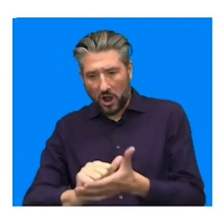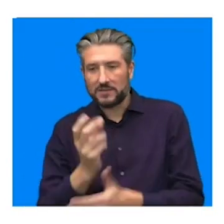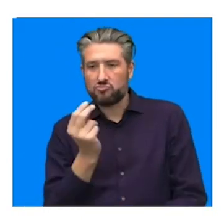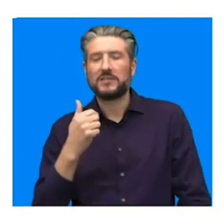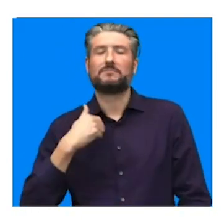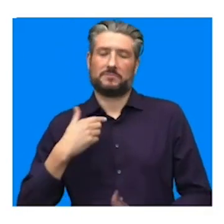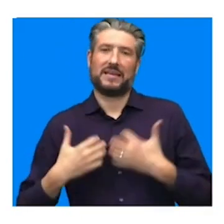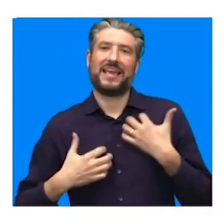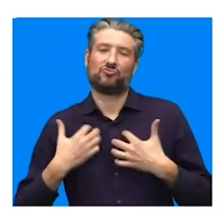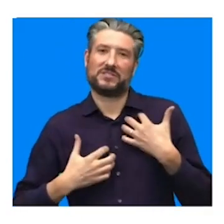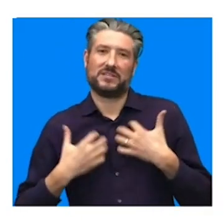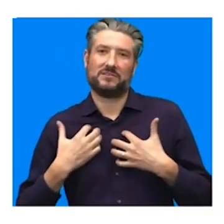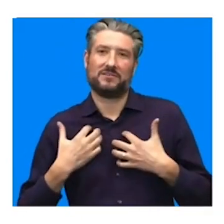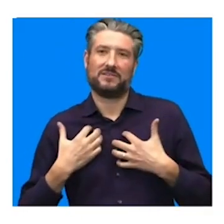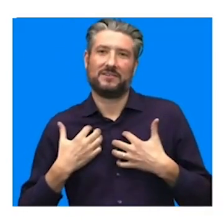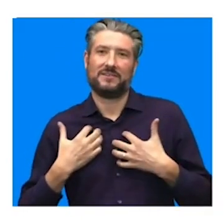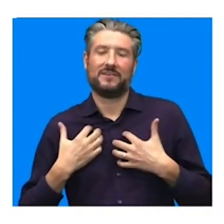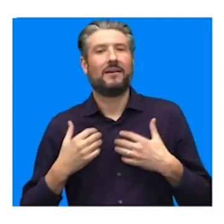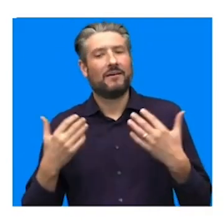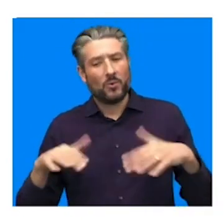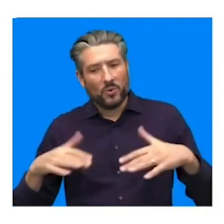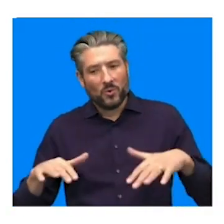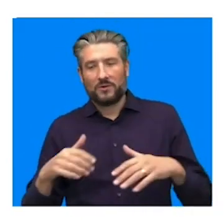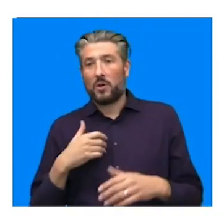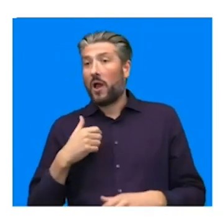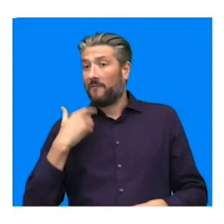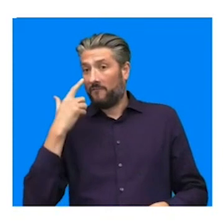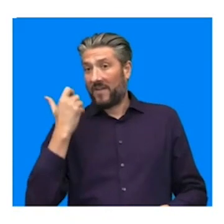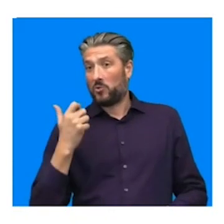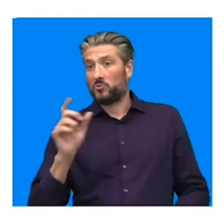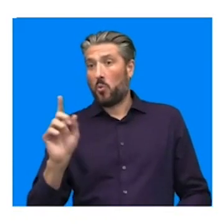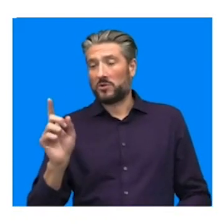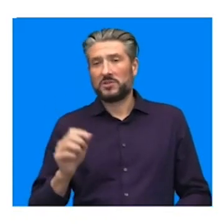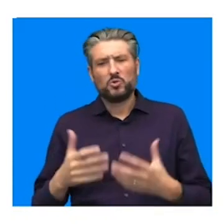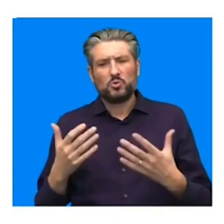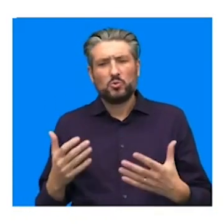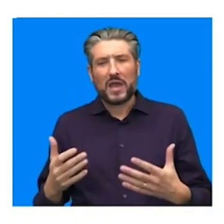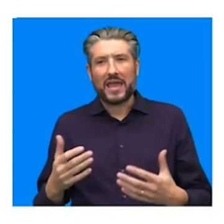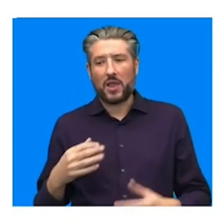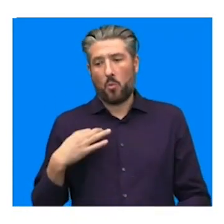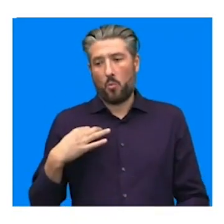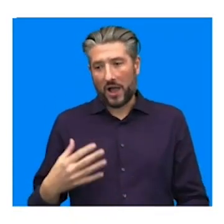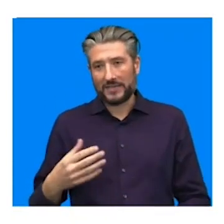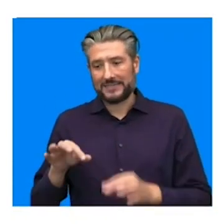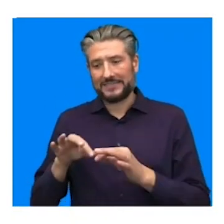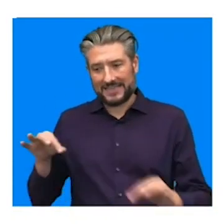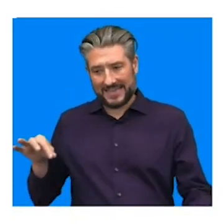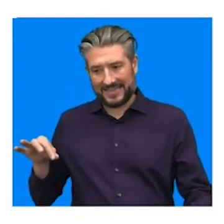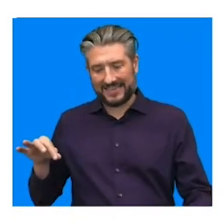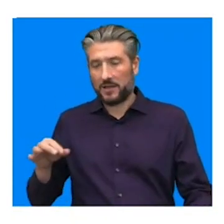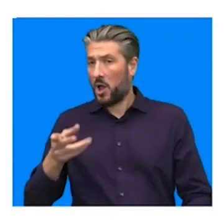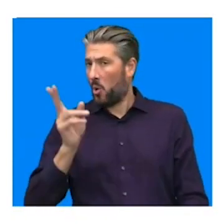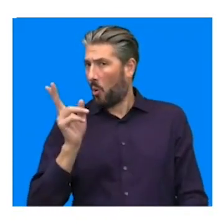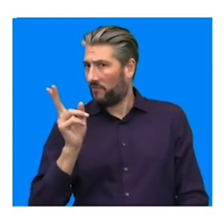was really driven off a major finding that canes today, people do get injured quite a lot when they're navigating